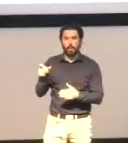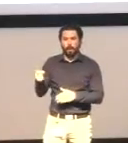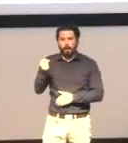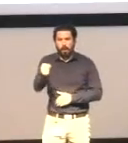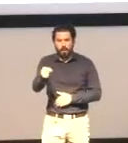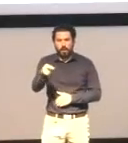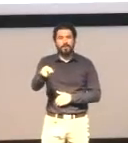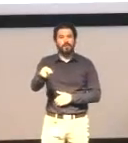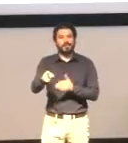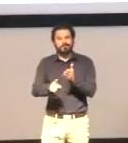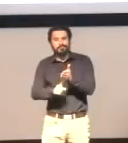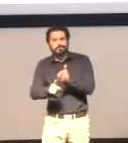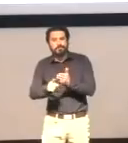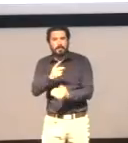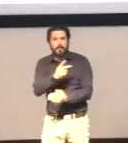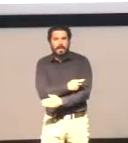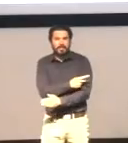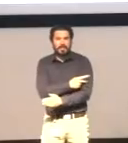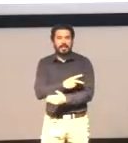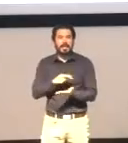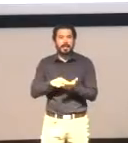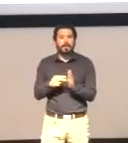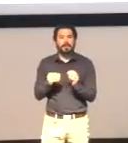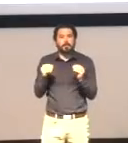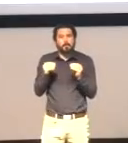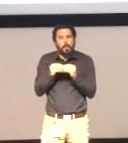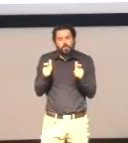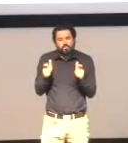increased number of smaller rounding teams.